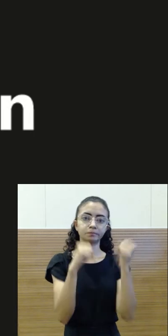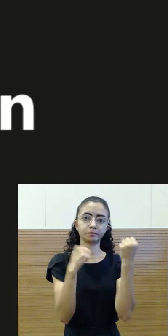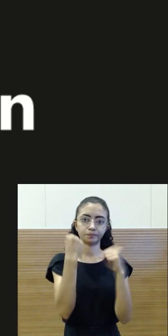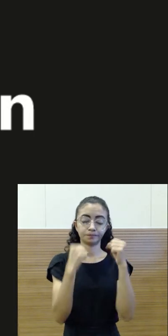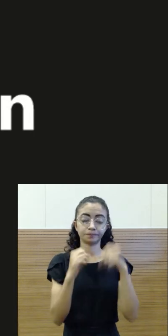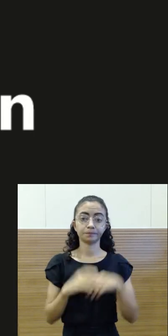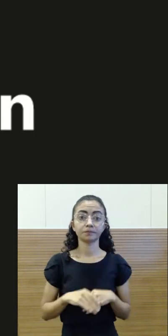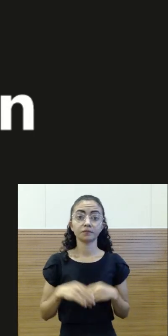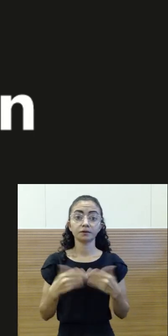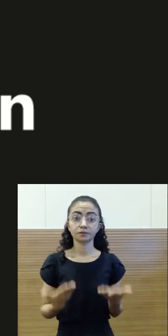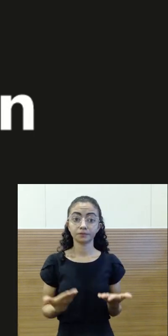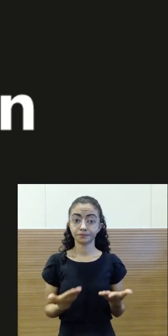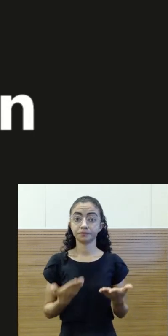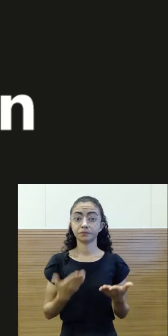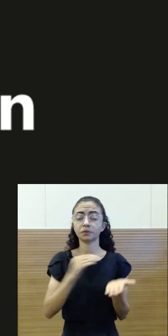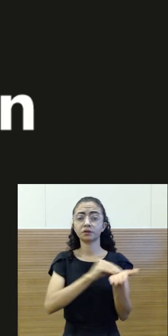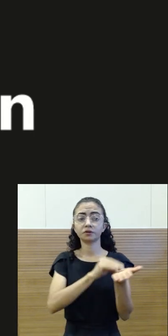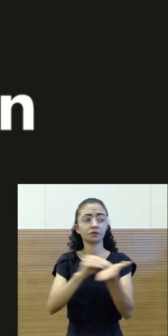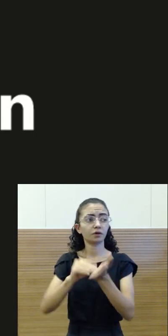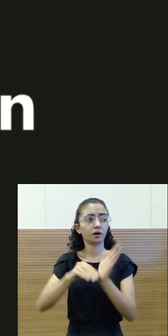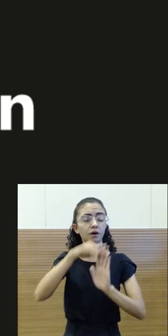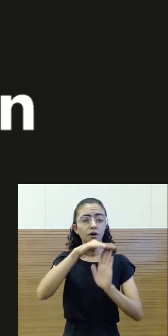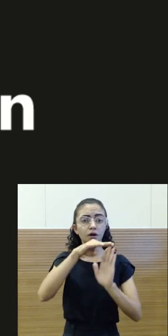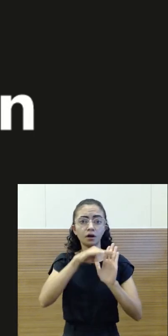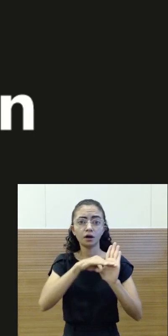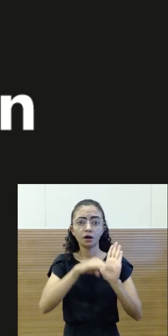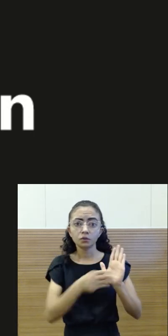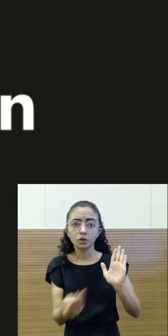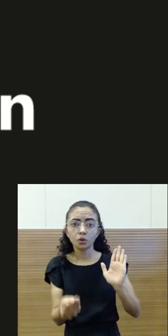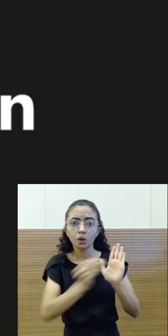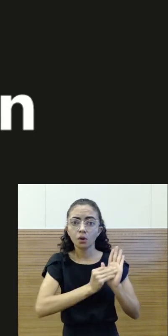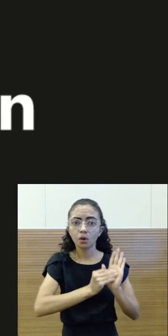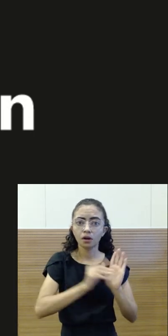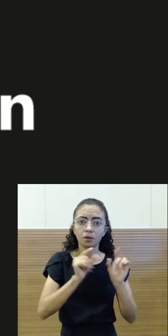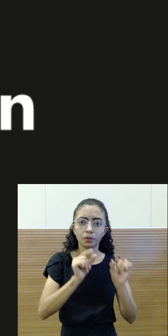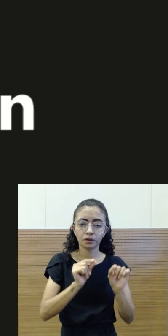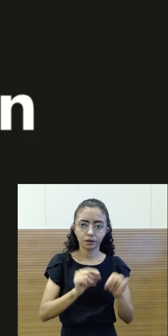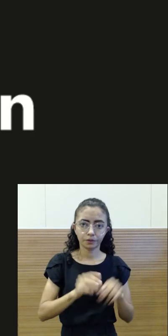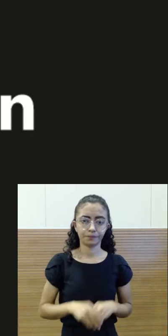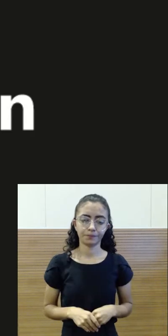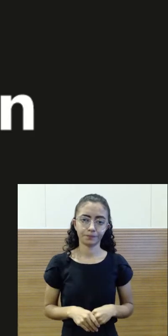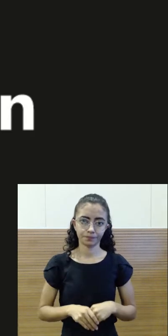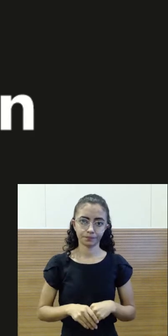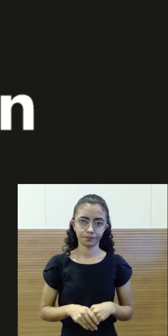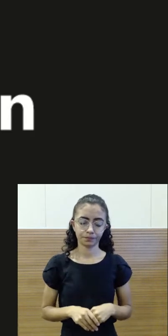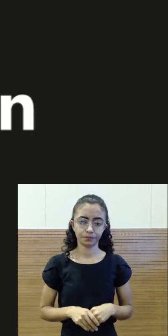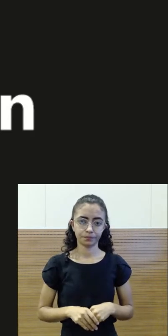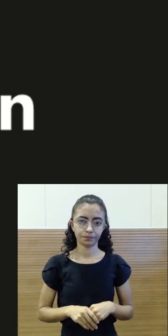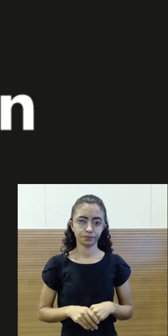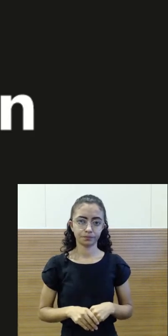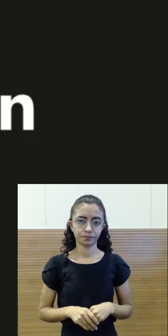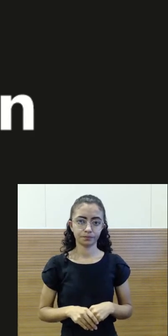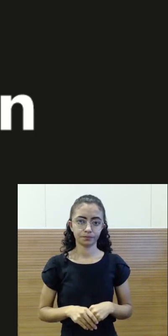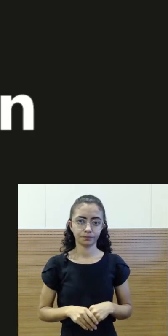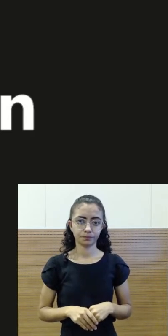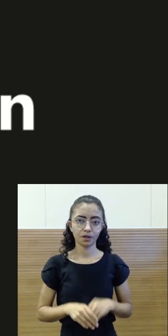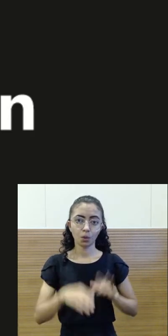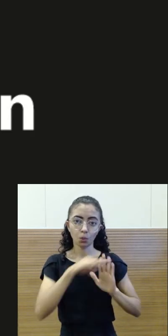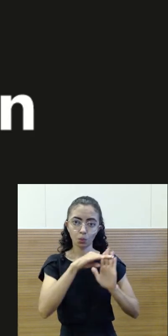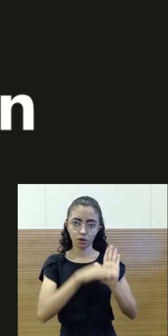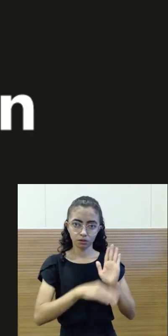guidelines, with the very conspicuous exception of the Brazilian dietary guidelines, is